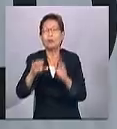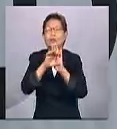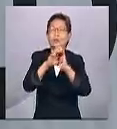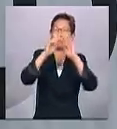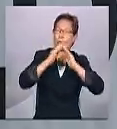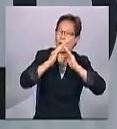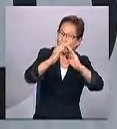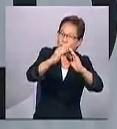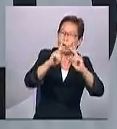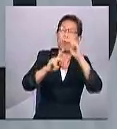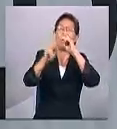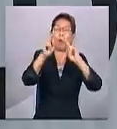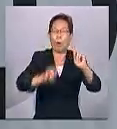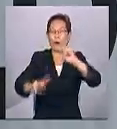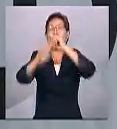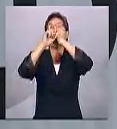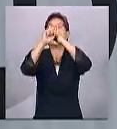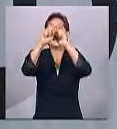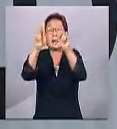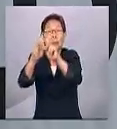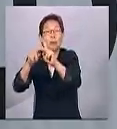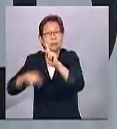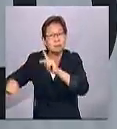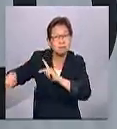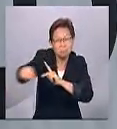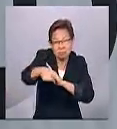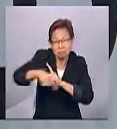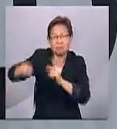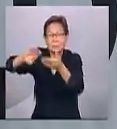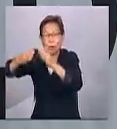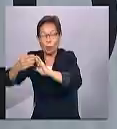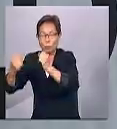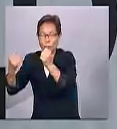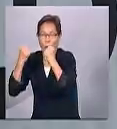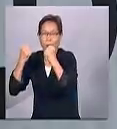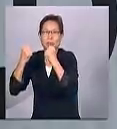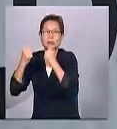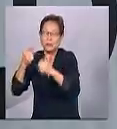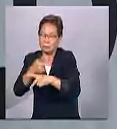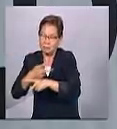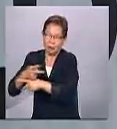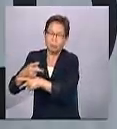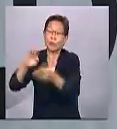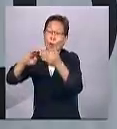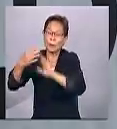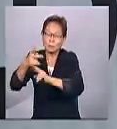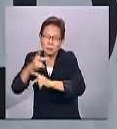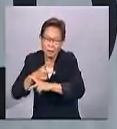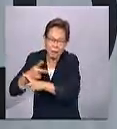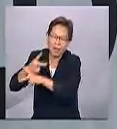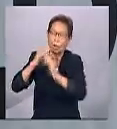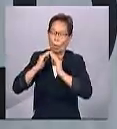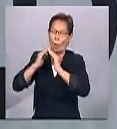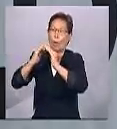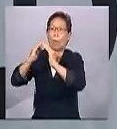asli, perkampungan orang asli. So they themselves, the community, empower themselves to take care of the longhouses